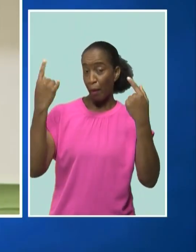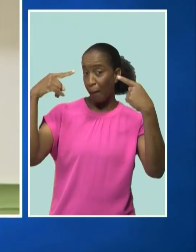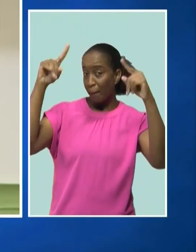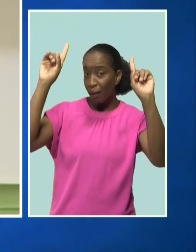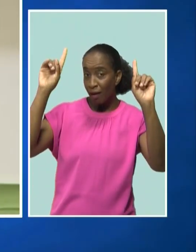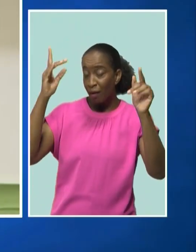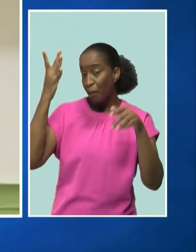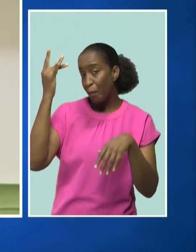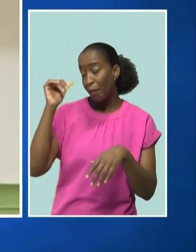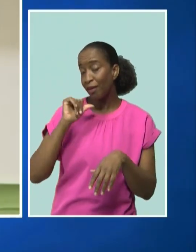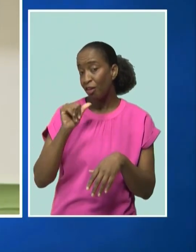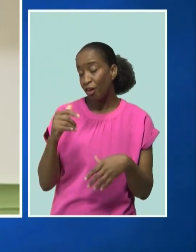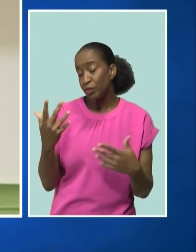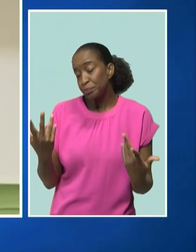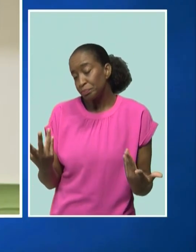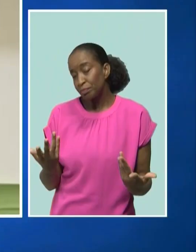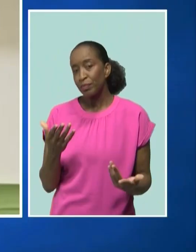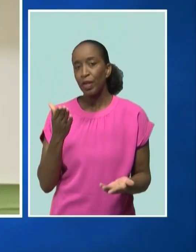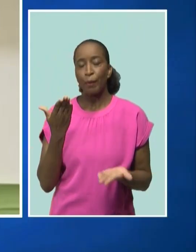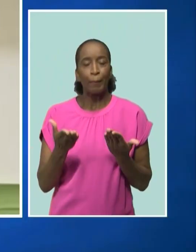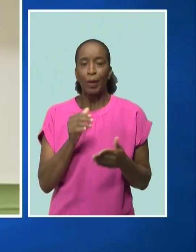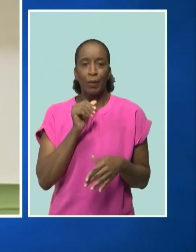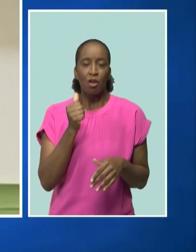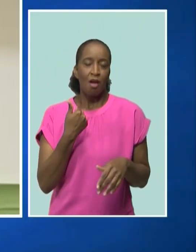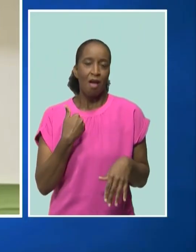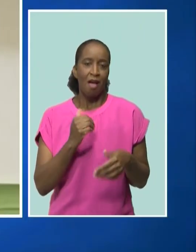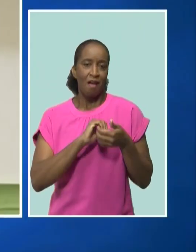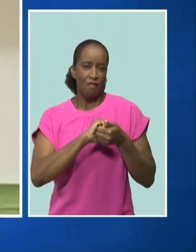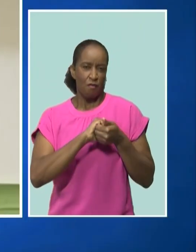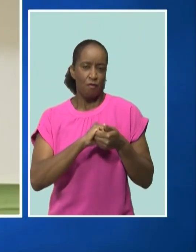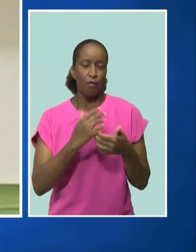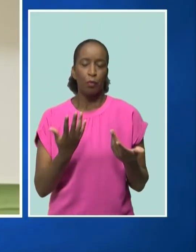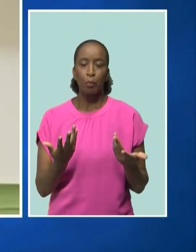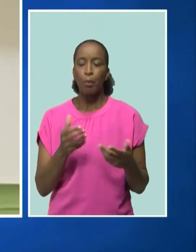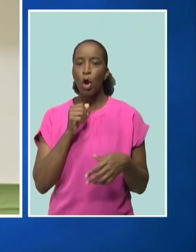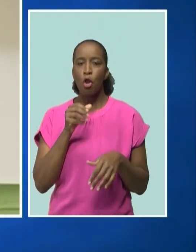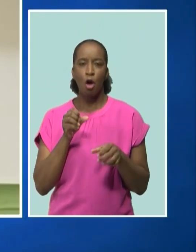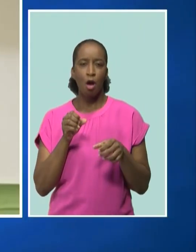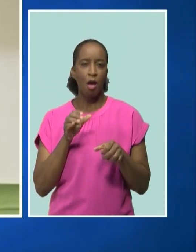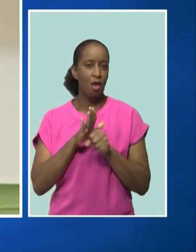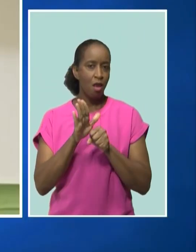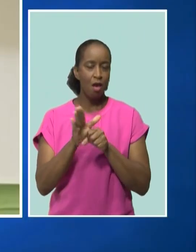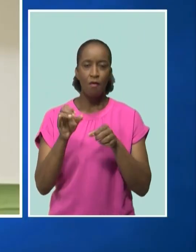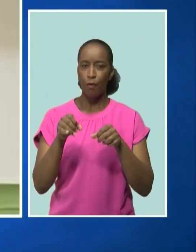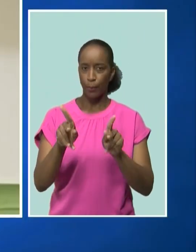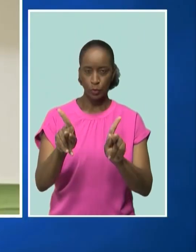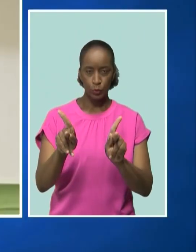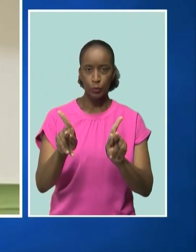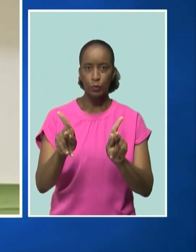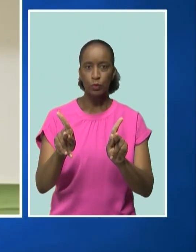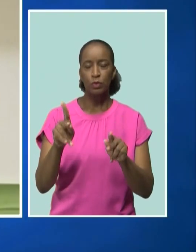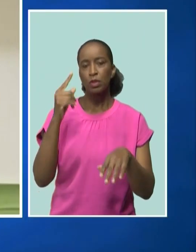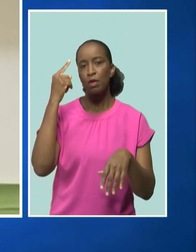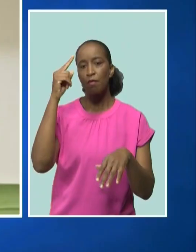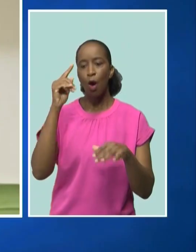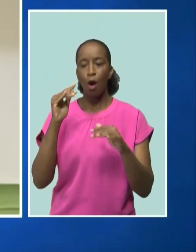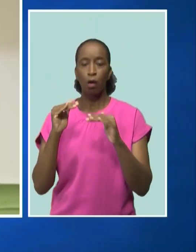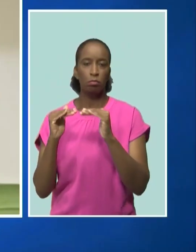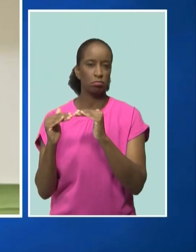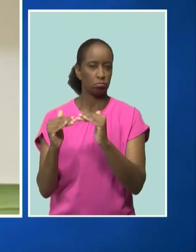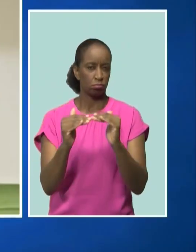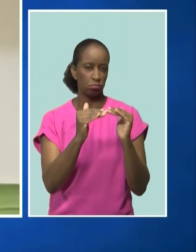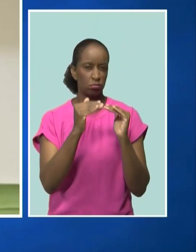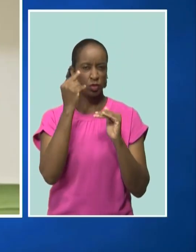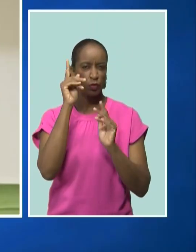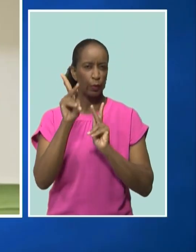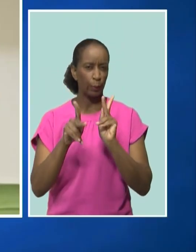may not have provided the sufficient opportunities to create that equitable space for persons